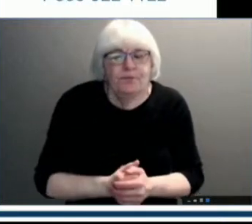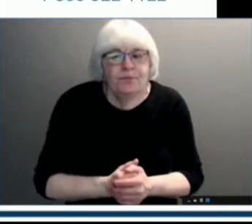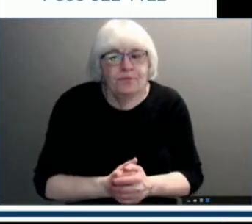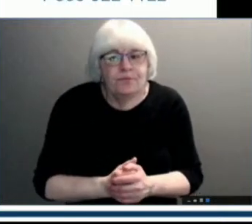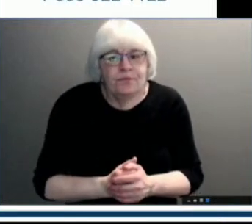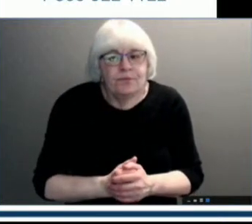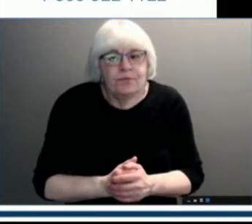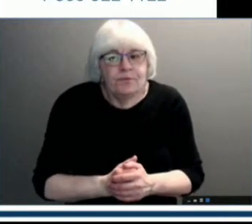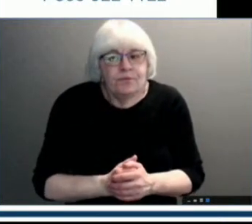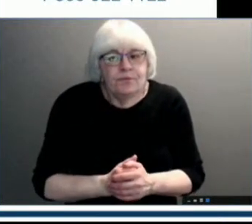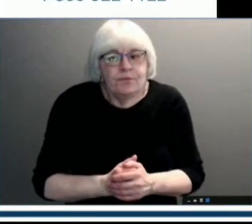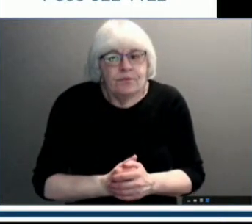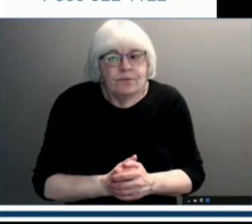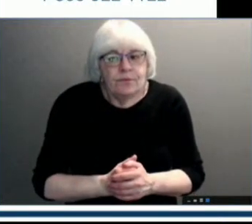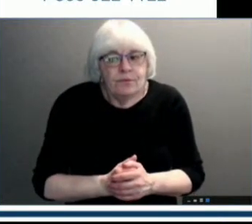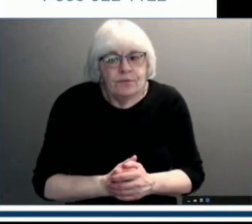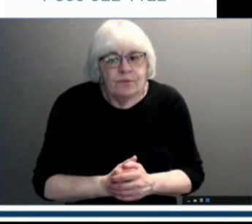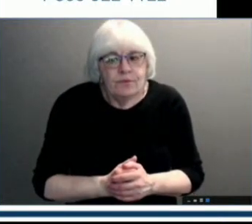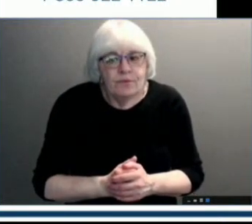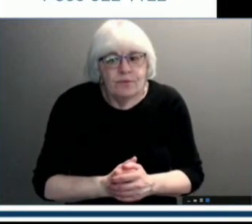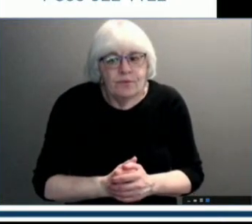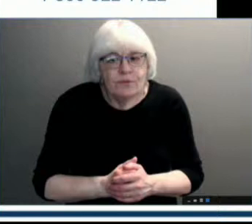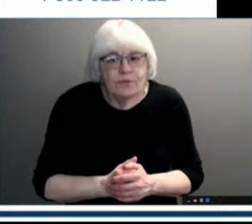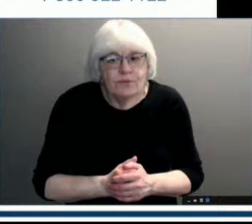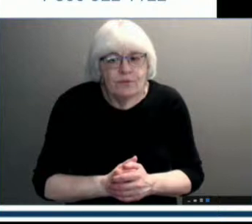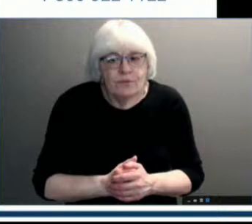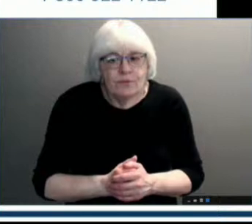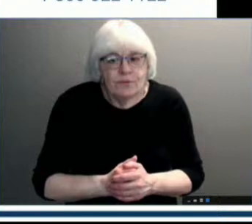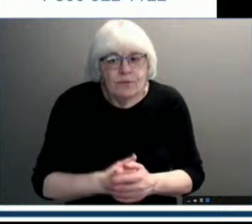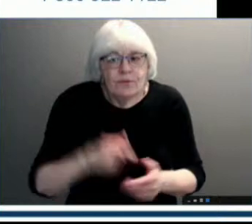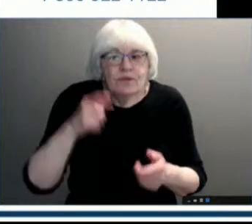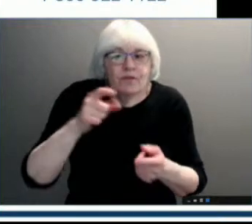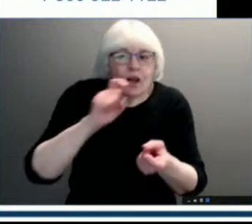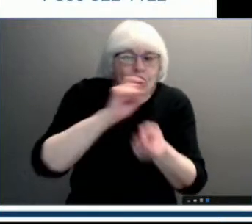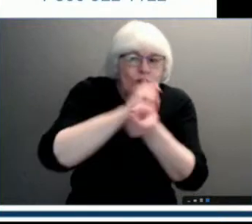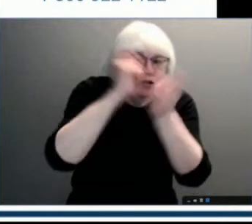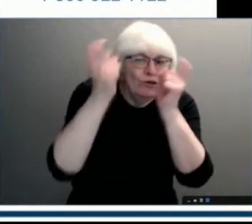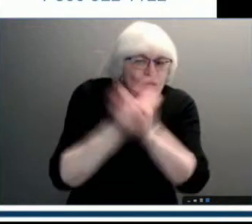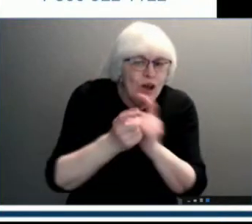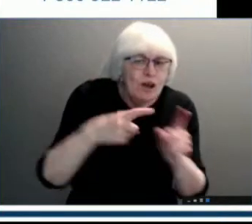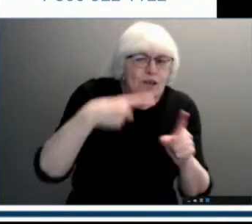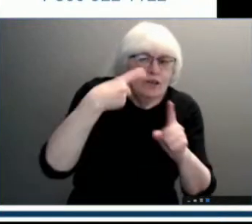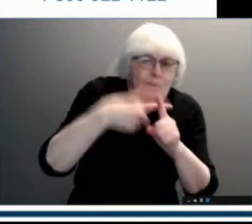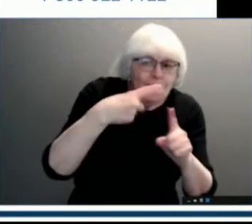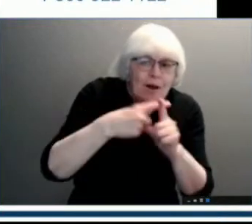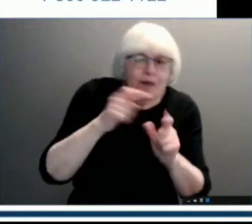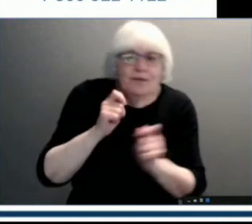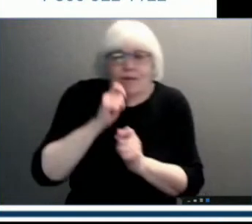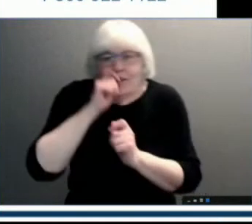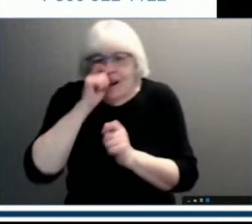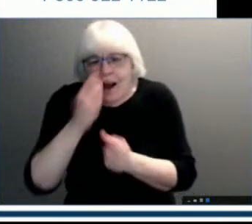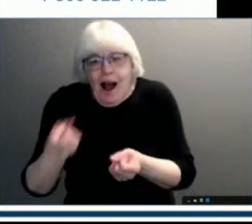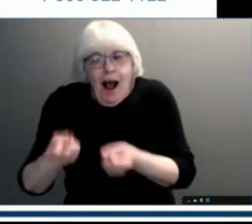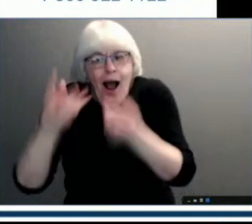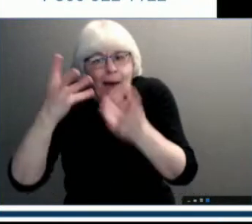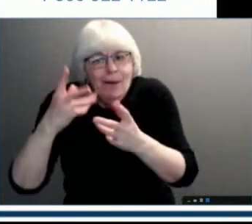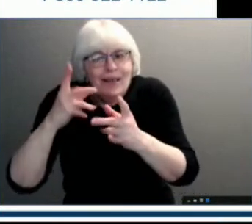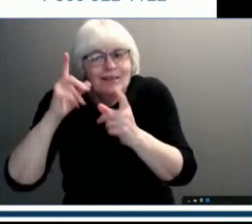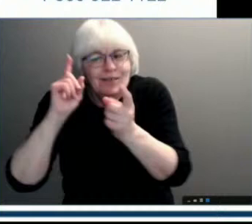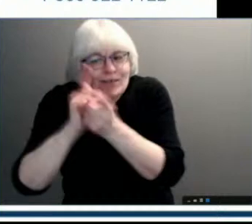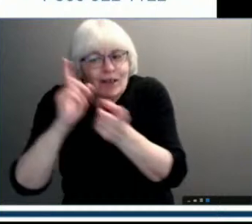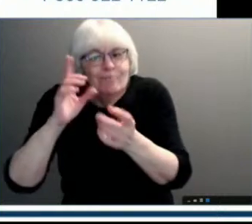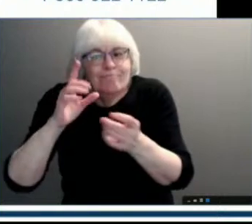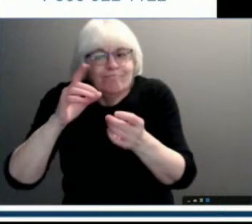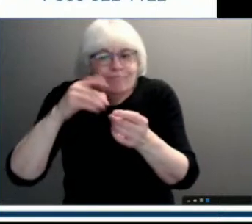positive rapid testing and also noting that the slowing down of contact tracing inside the schools, but I'm just wondering who's going to advise teachers, staff,